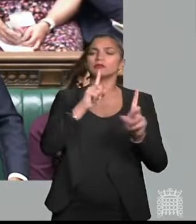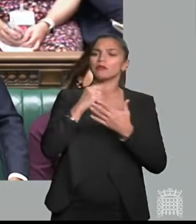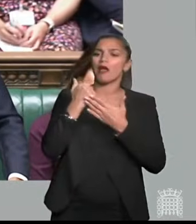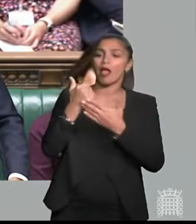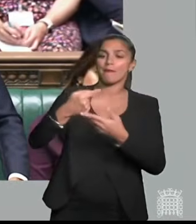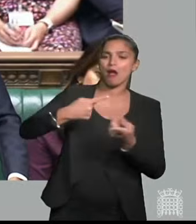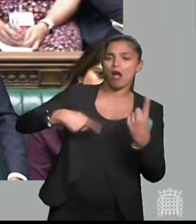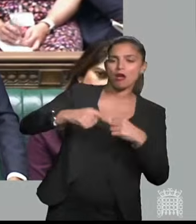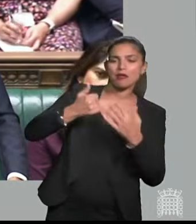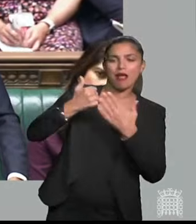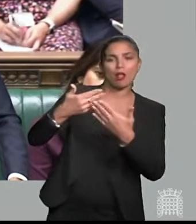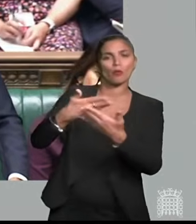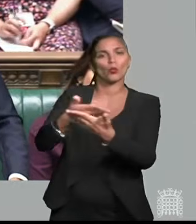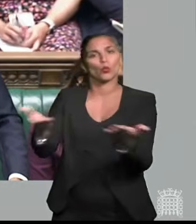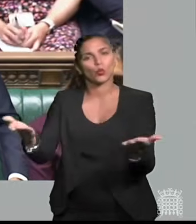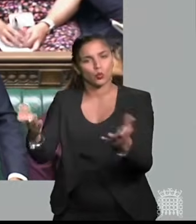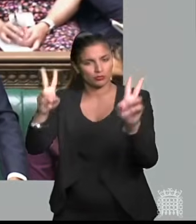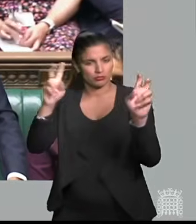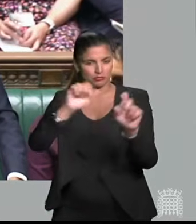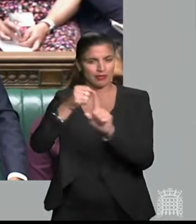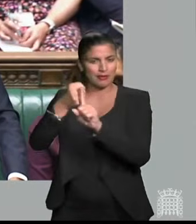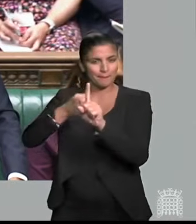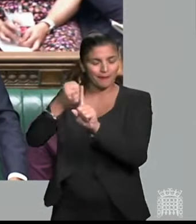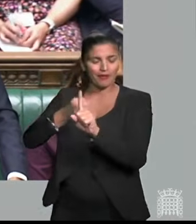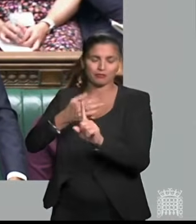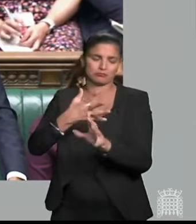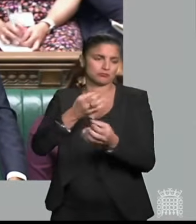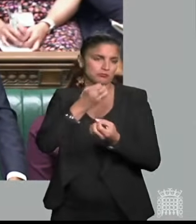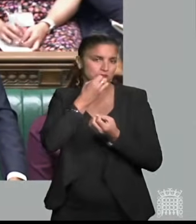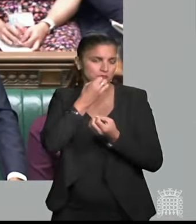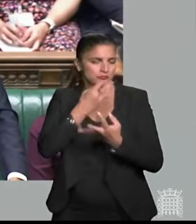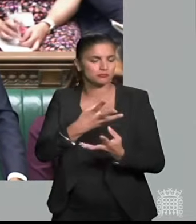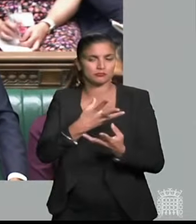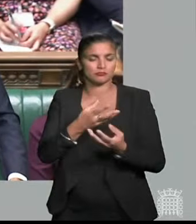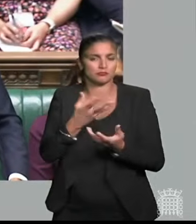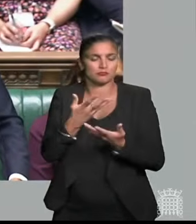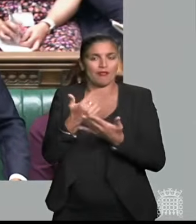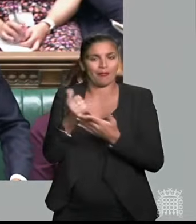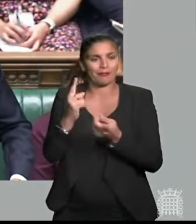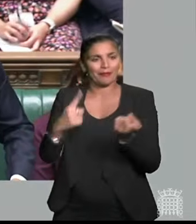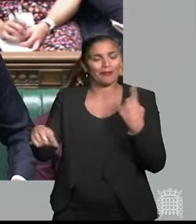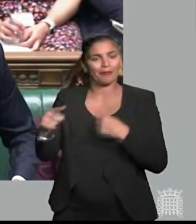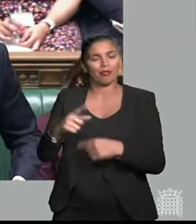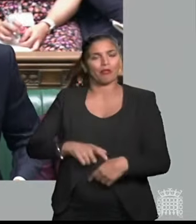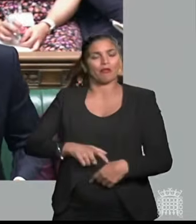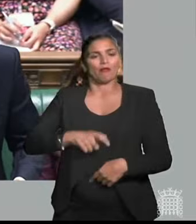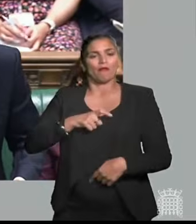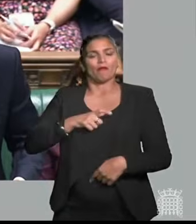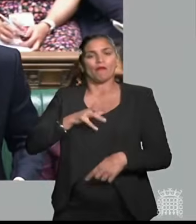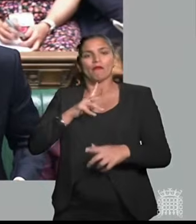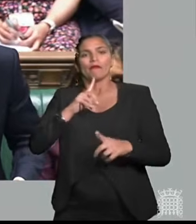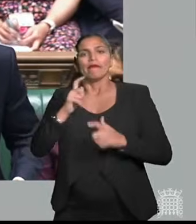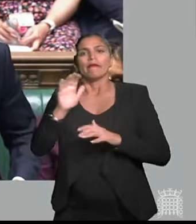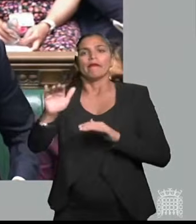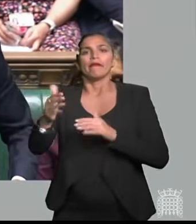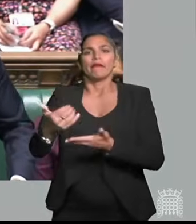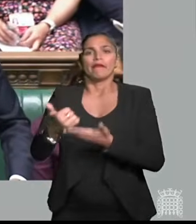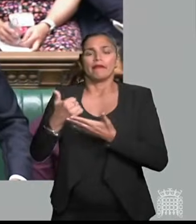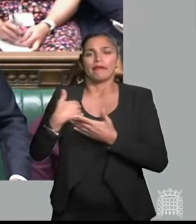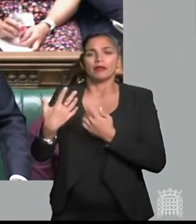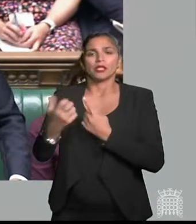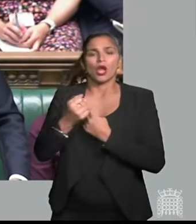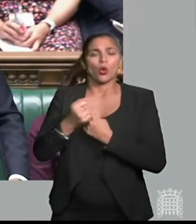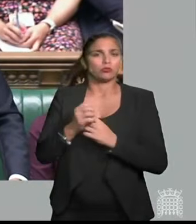barriers deterring patients from accessing diagnosis and treatment. Thanks to treatments and faster